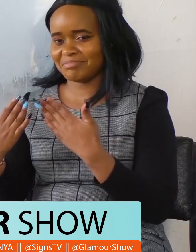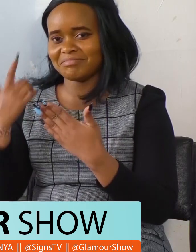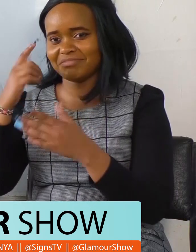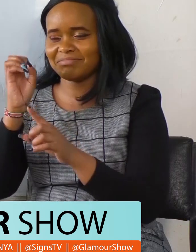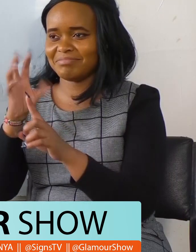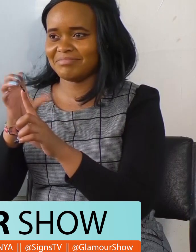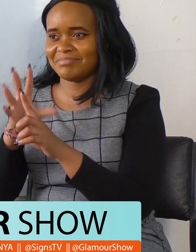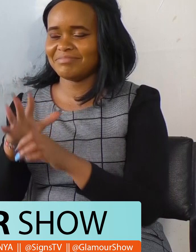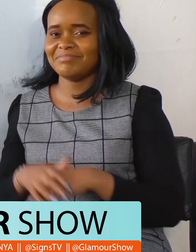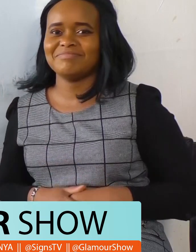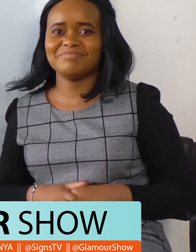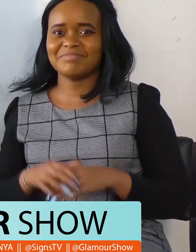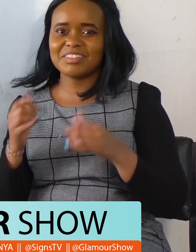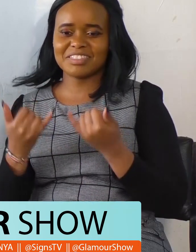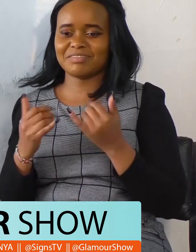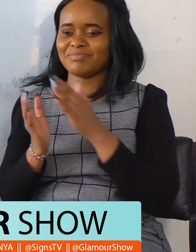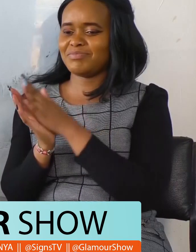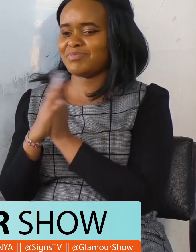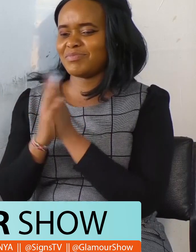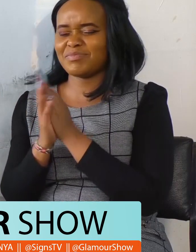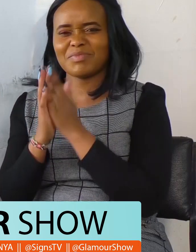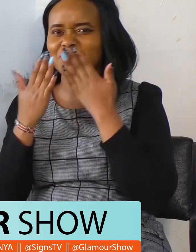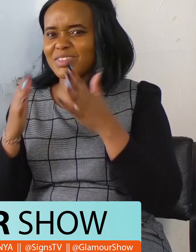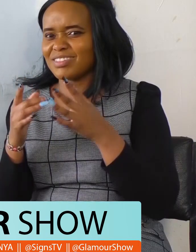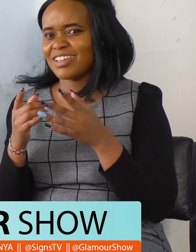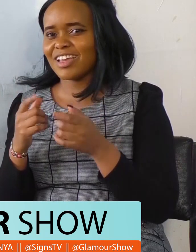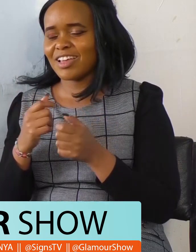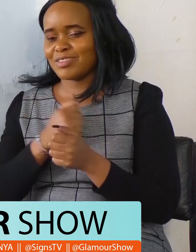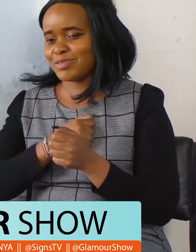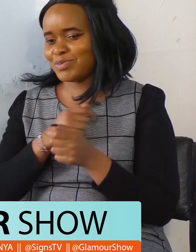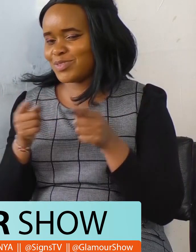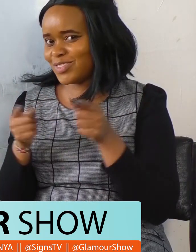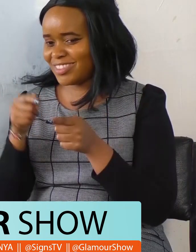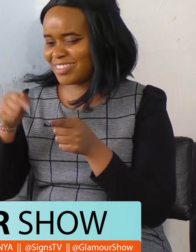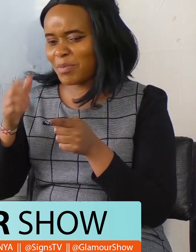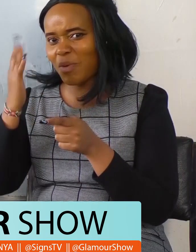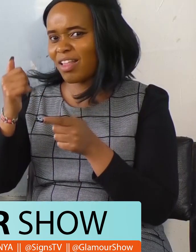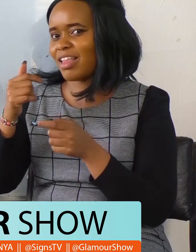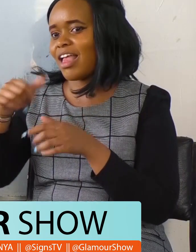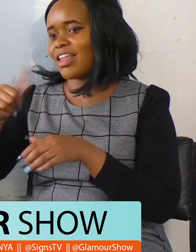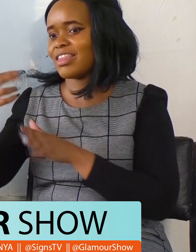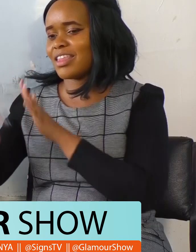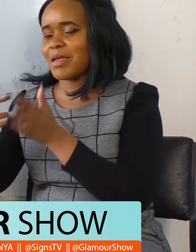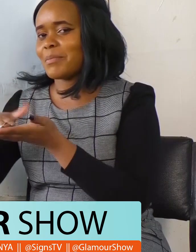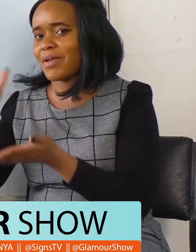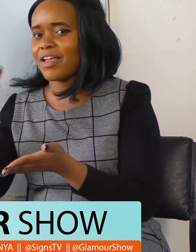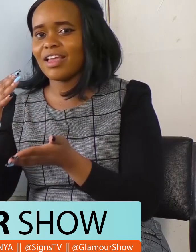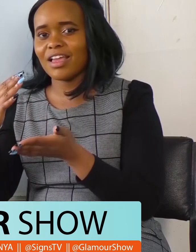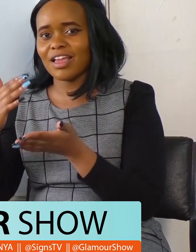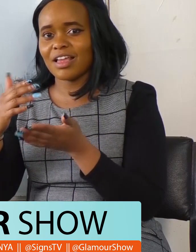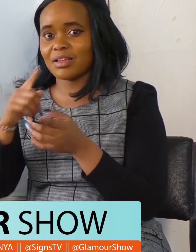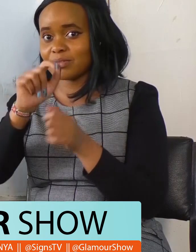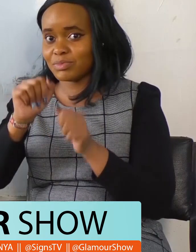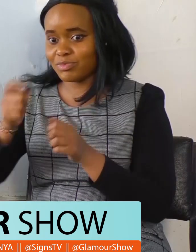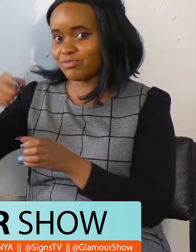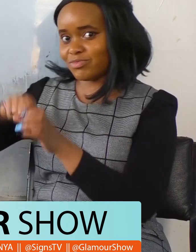Thank you so much for that advice. So now we are done with our interview. Let's have a short break,